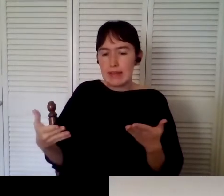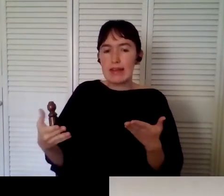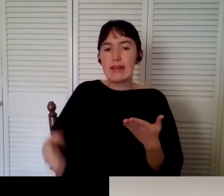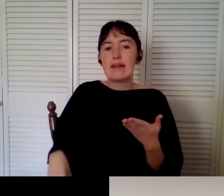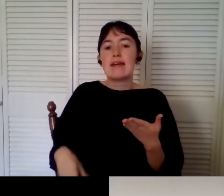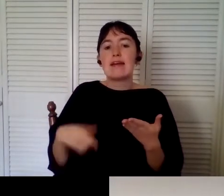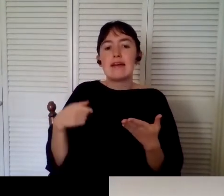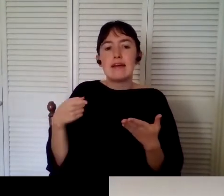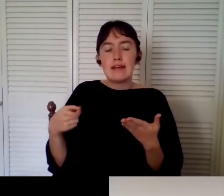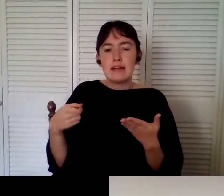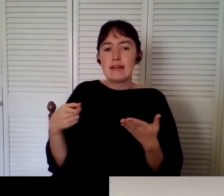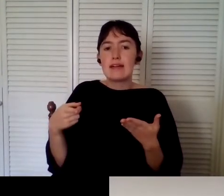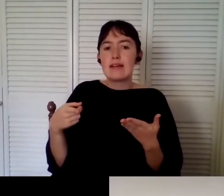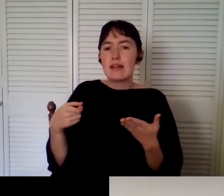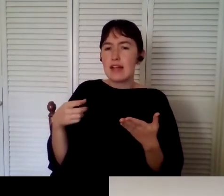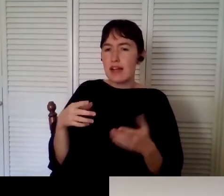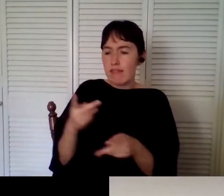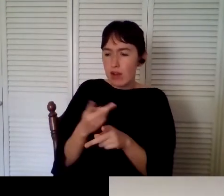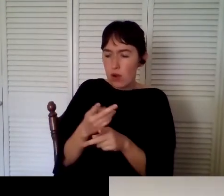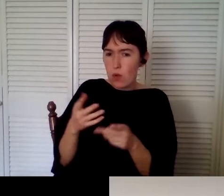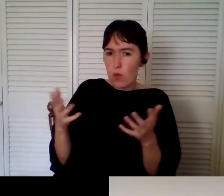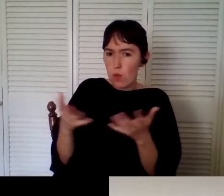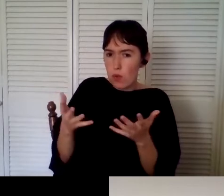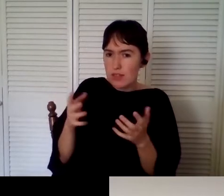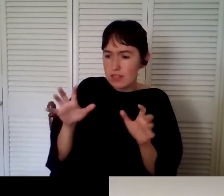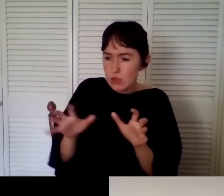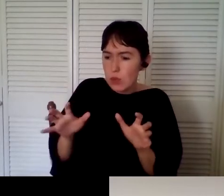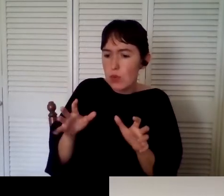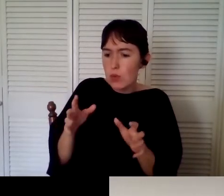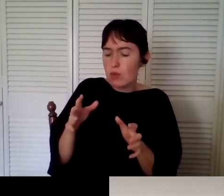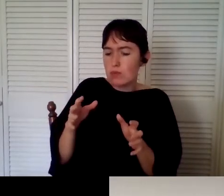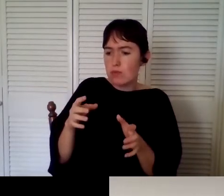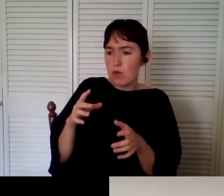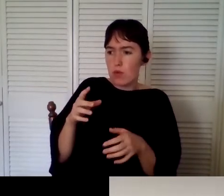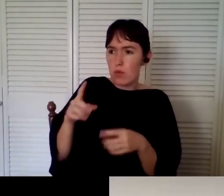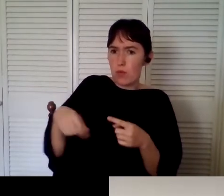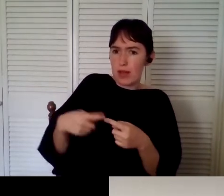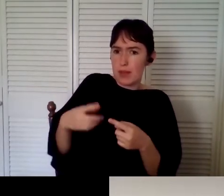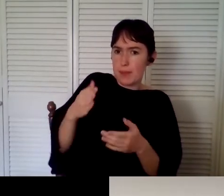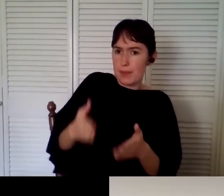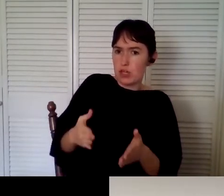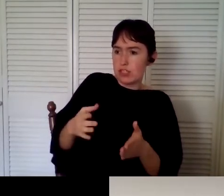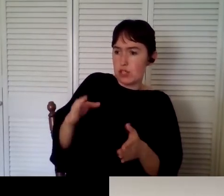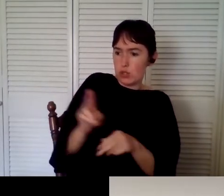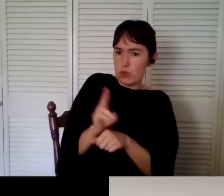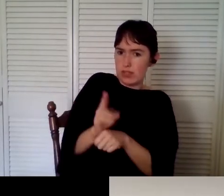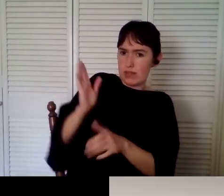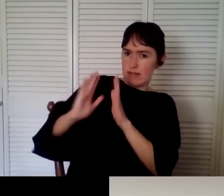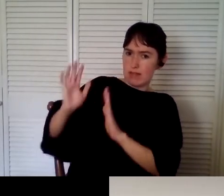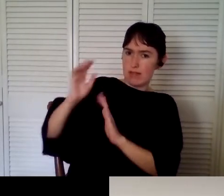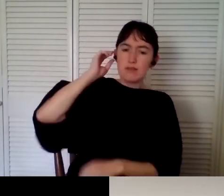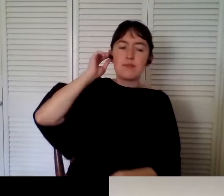the person was using it originally? That's a great question. It's definitely a lot of trial and